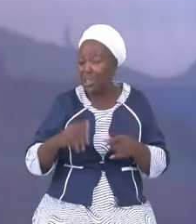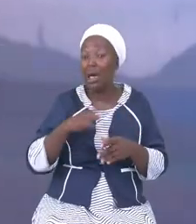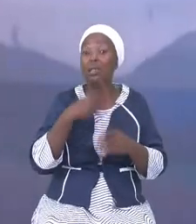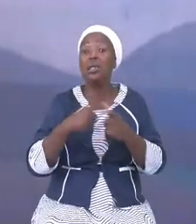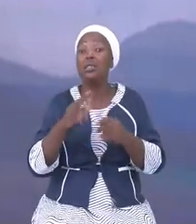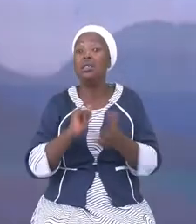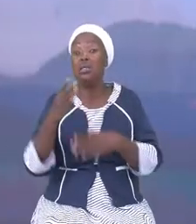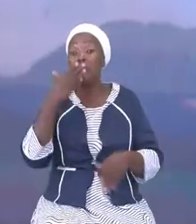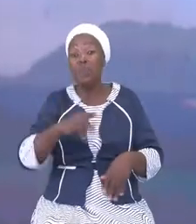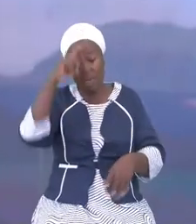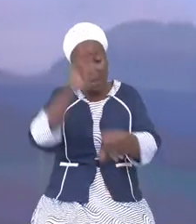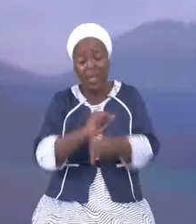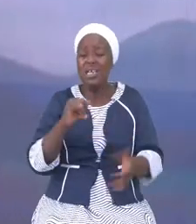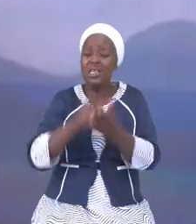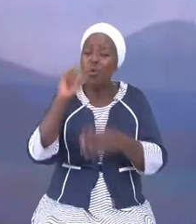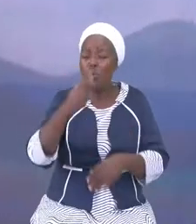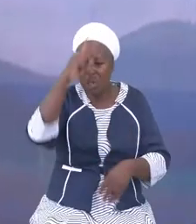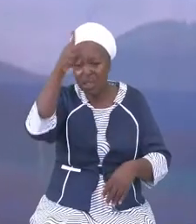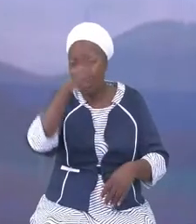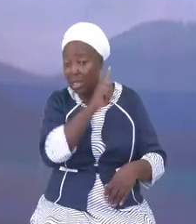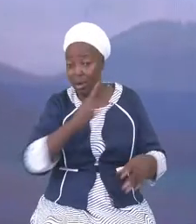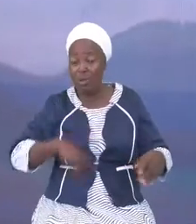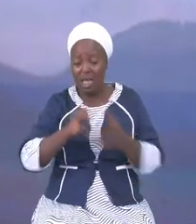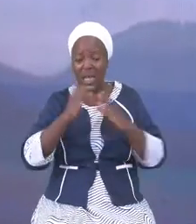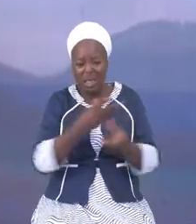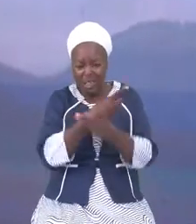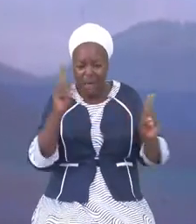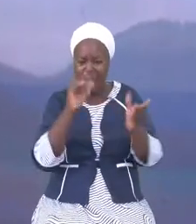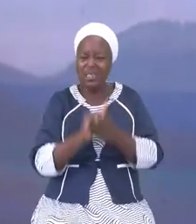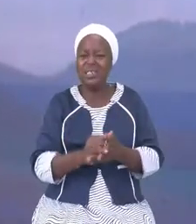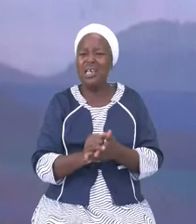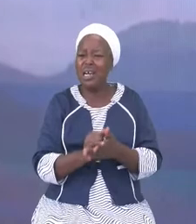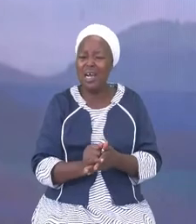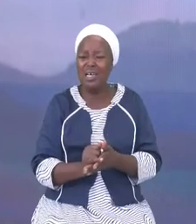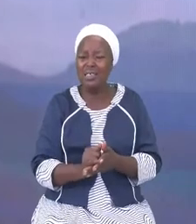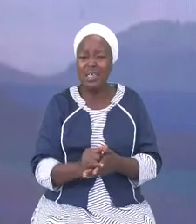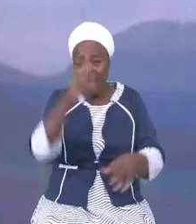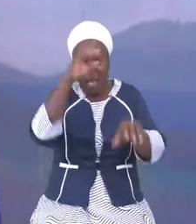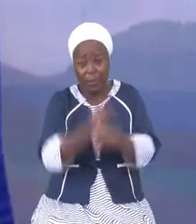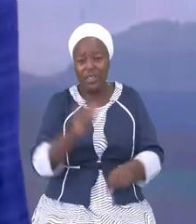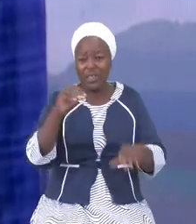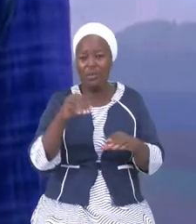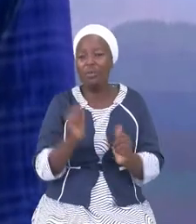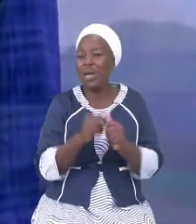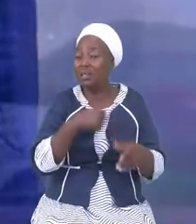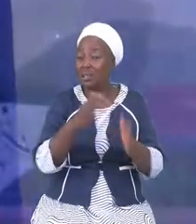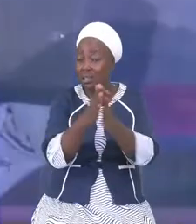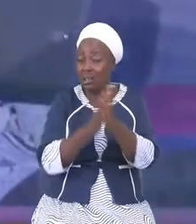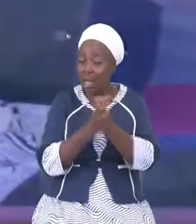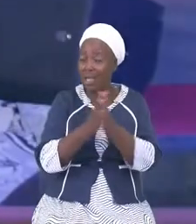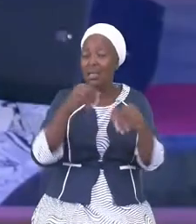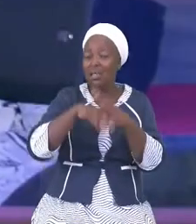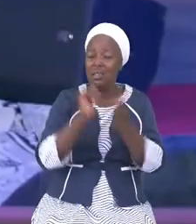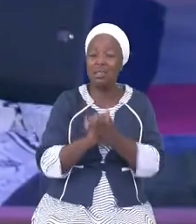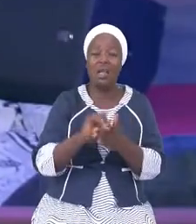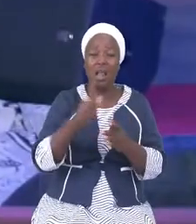only the Lord that can deliver the obsession with latter day vanities. It tells us